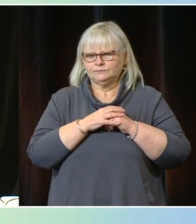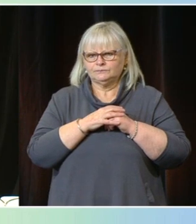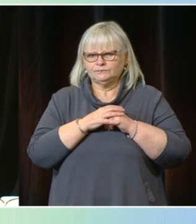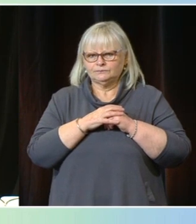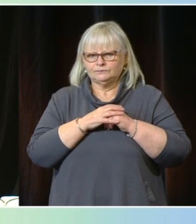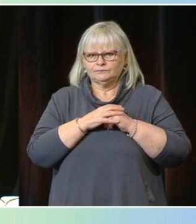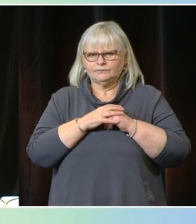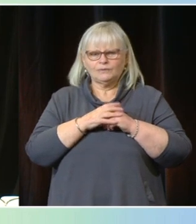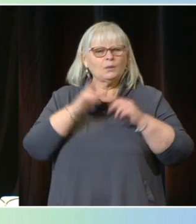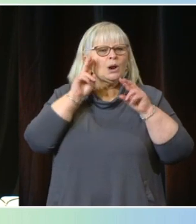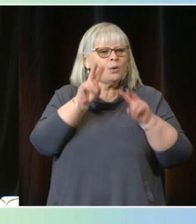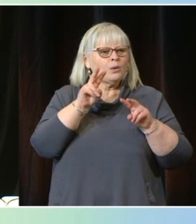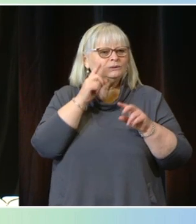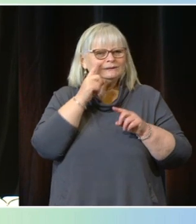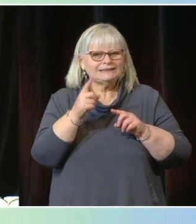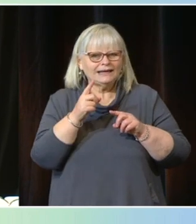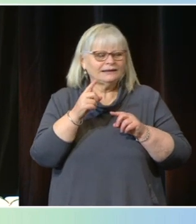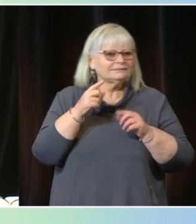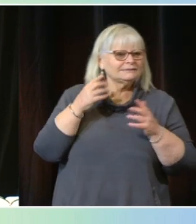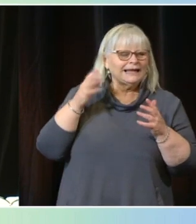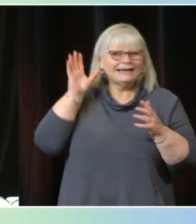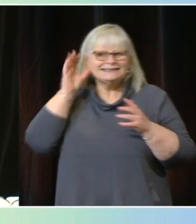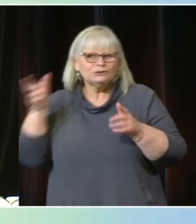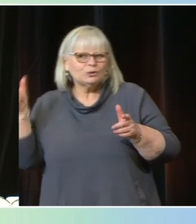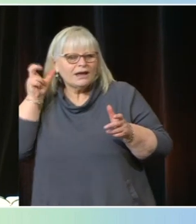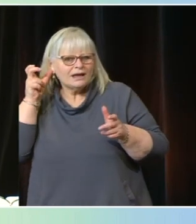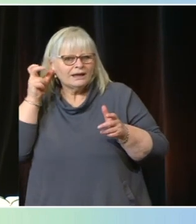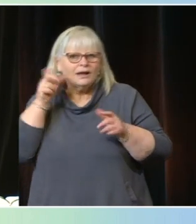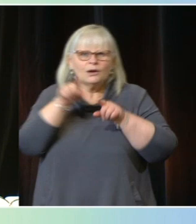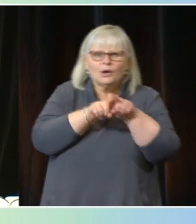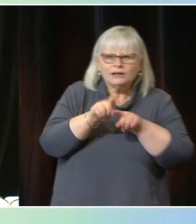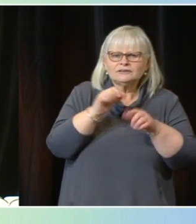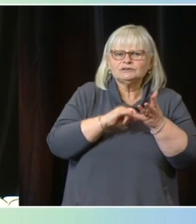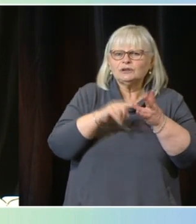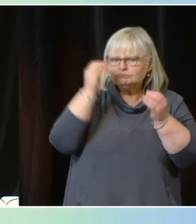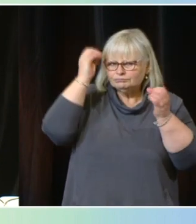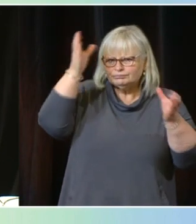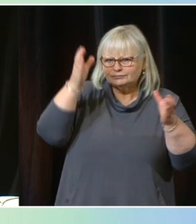looking to see listening to hear and learning to understand